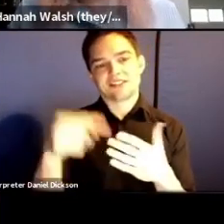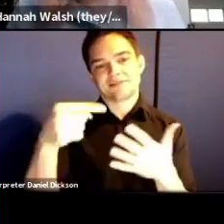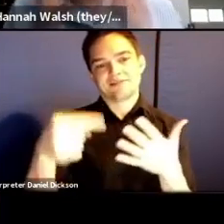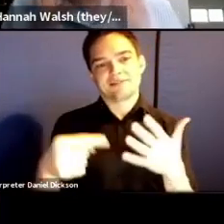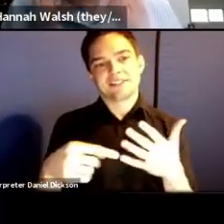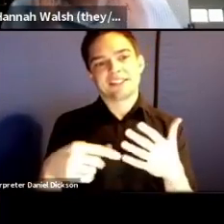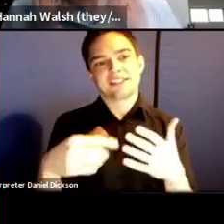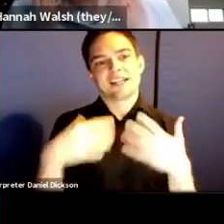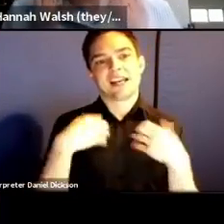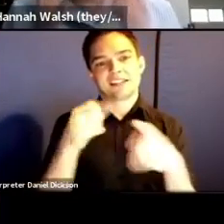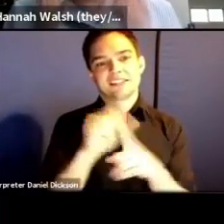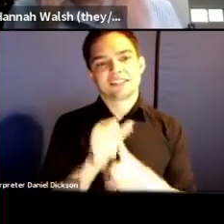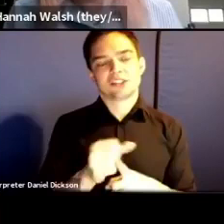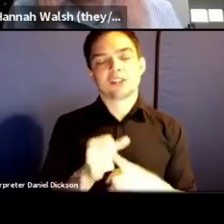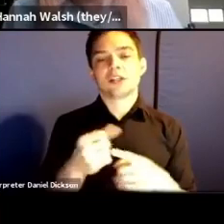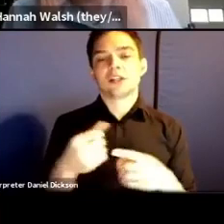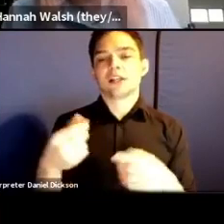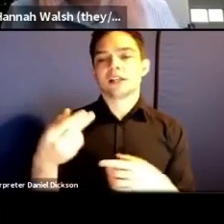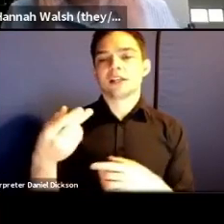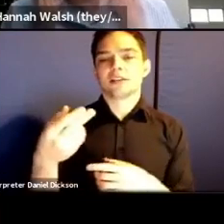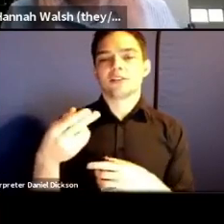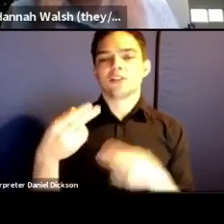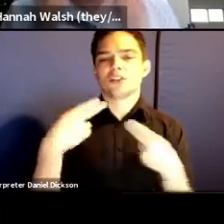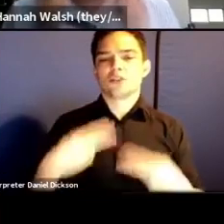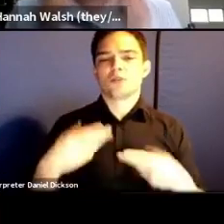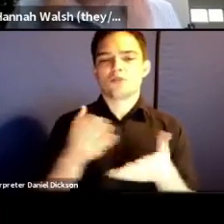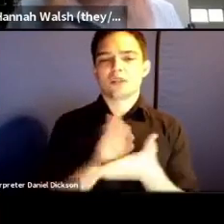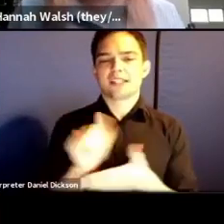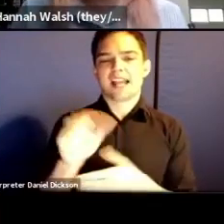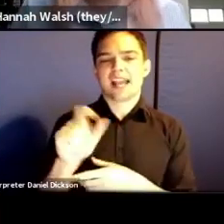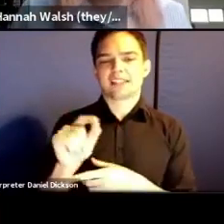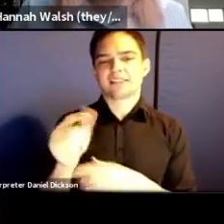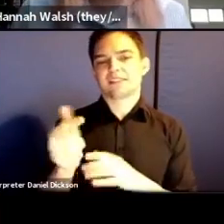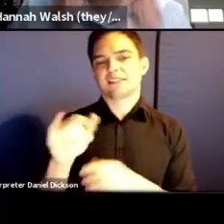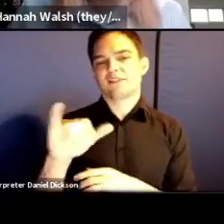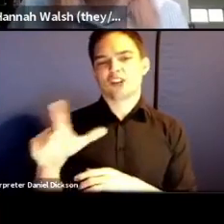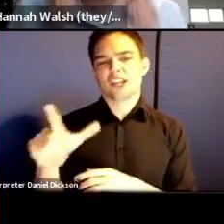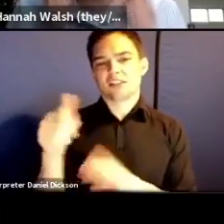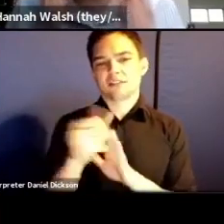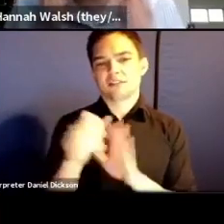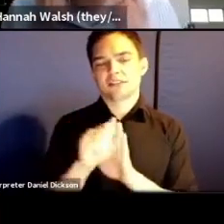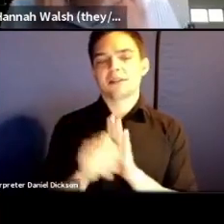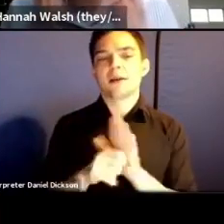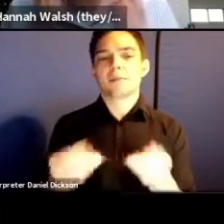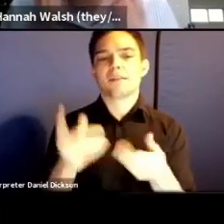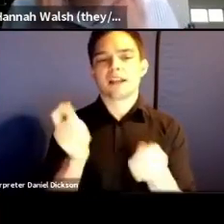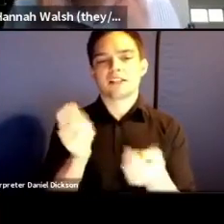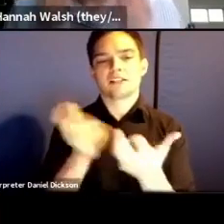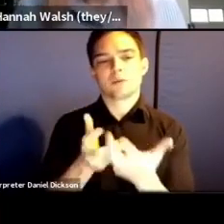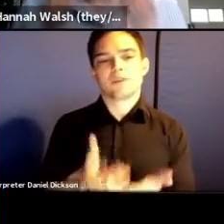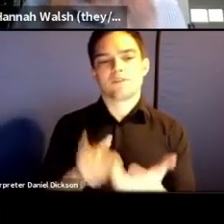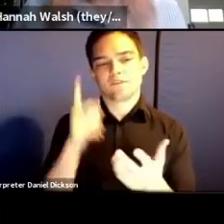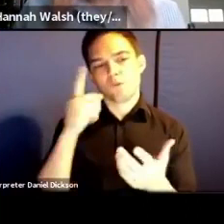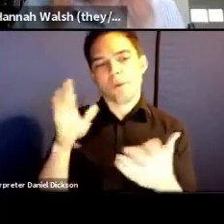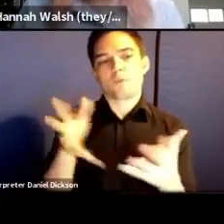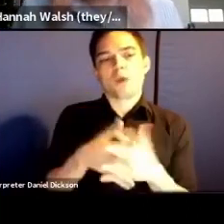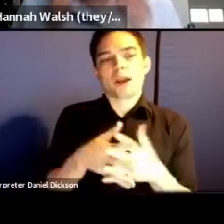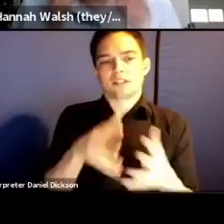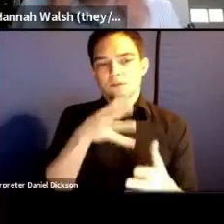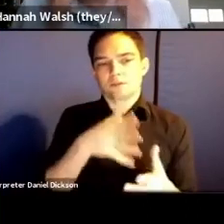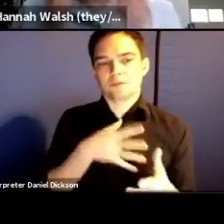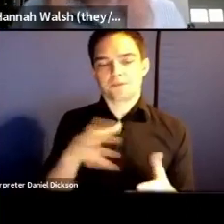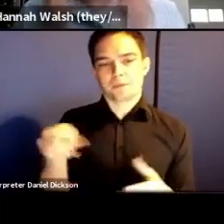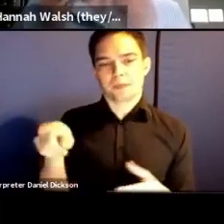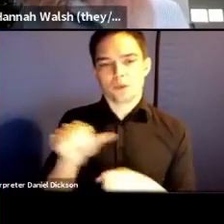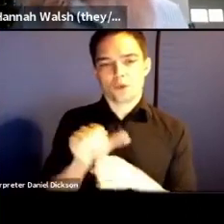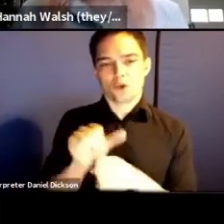The Illinois Human Rights Act, which is that state law we were talking about, actually requires certain accommodations for pregnant workers. So even though you may not